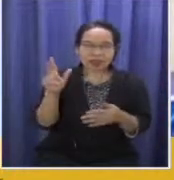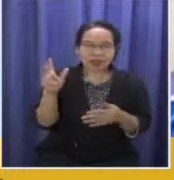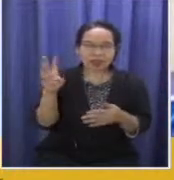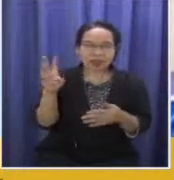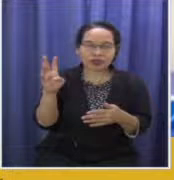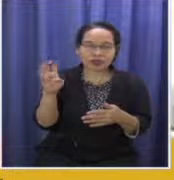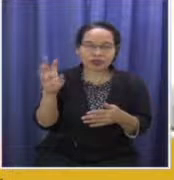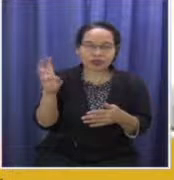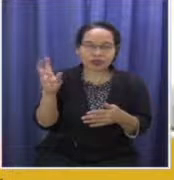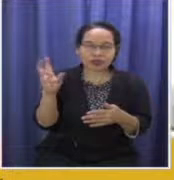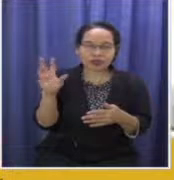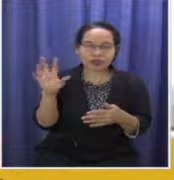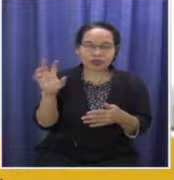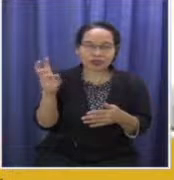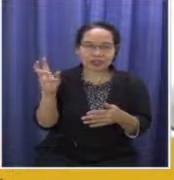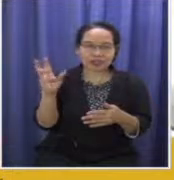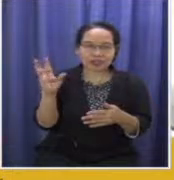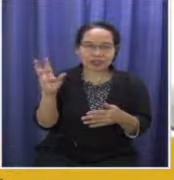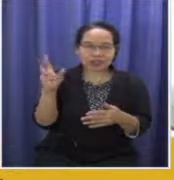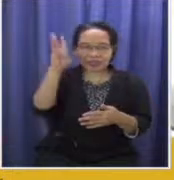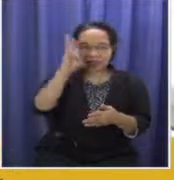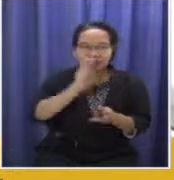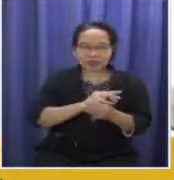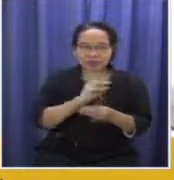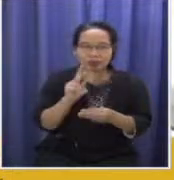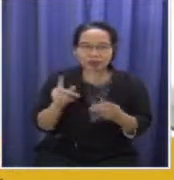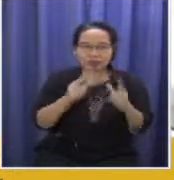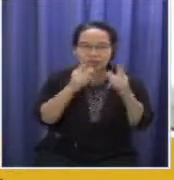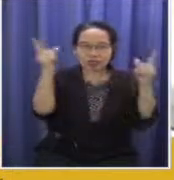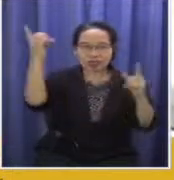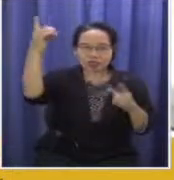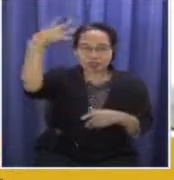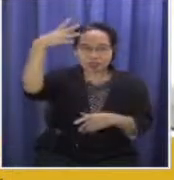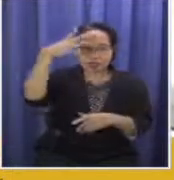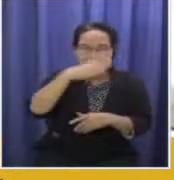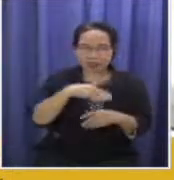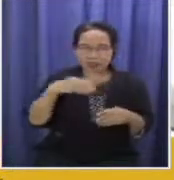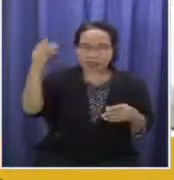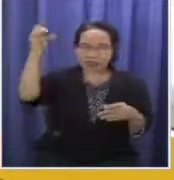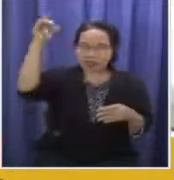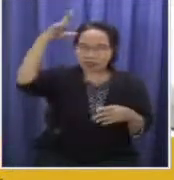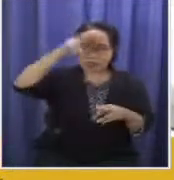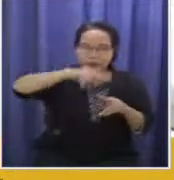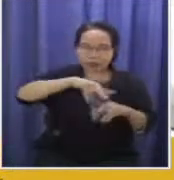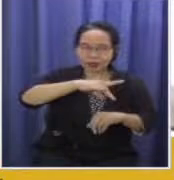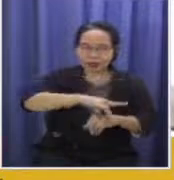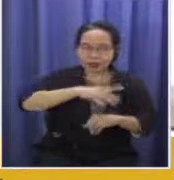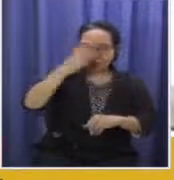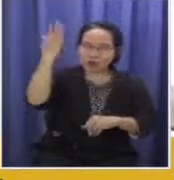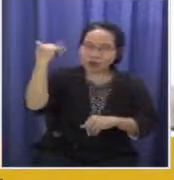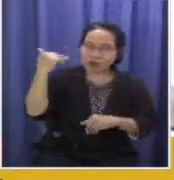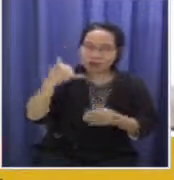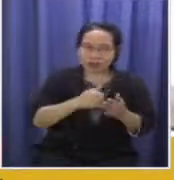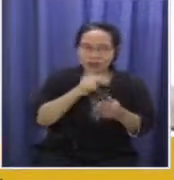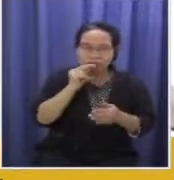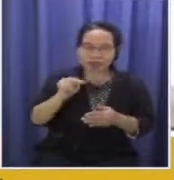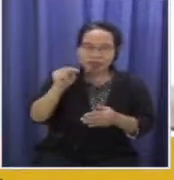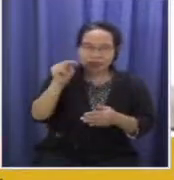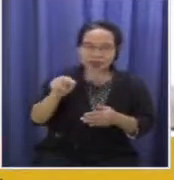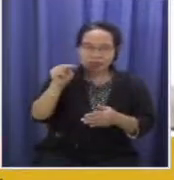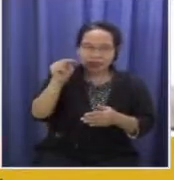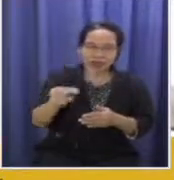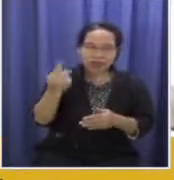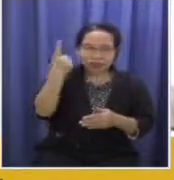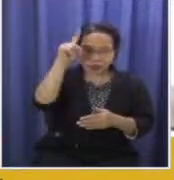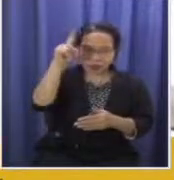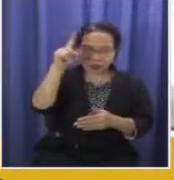14, 15, 16, God made two great lights to light upon the earth. Why? It is necessary